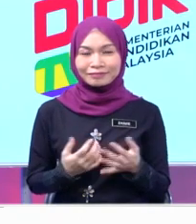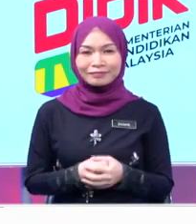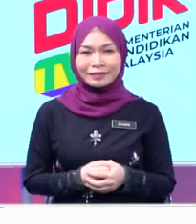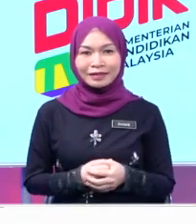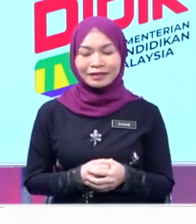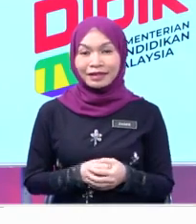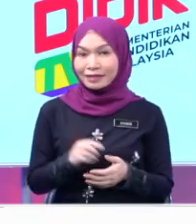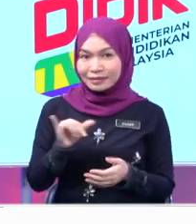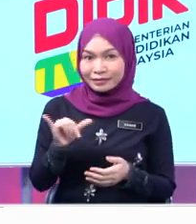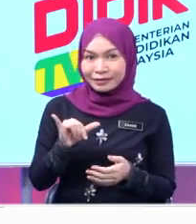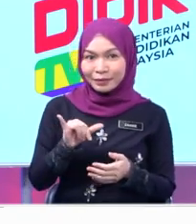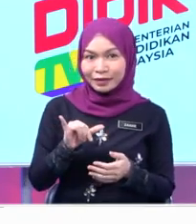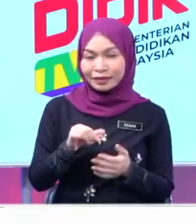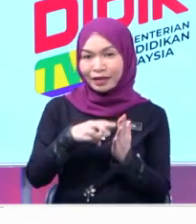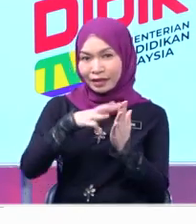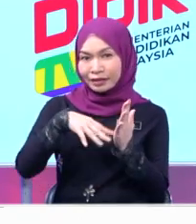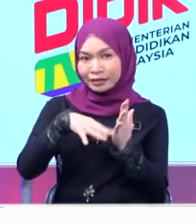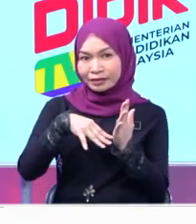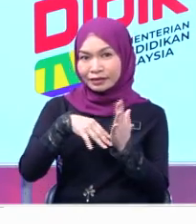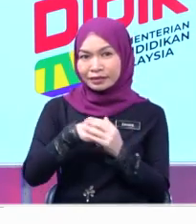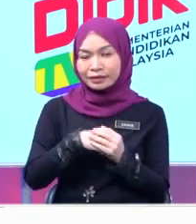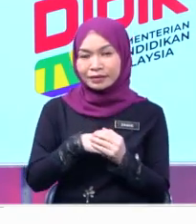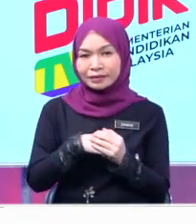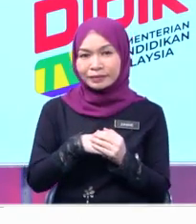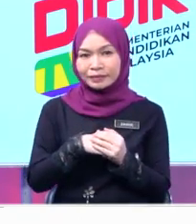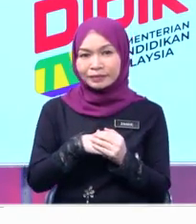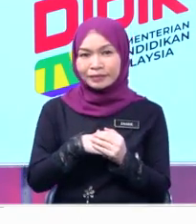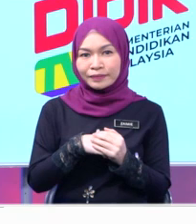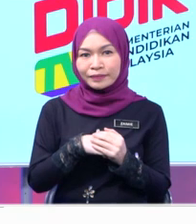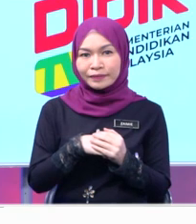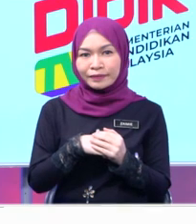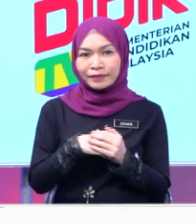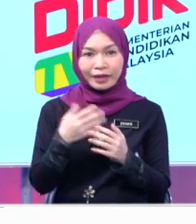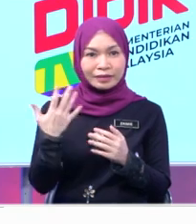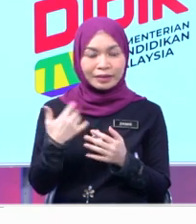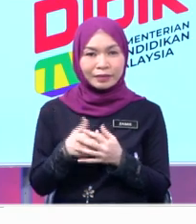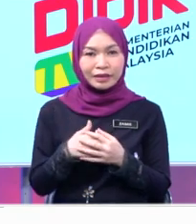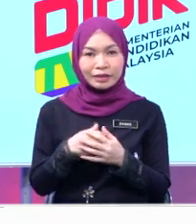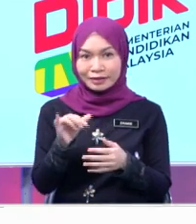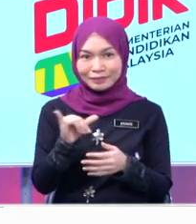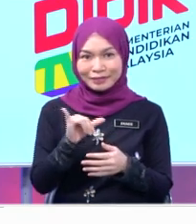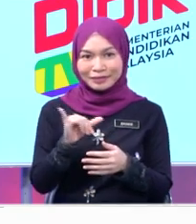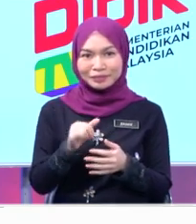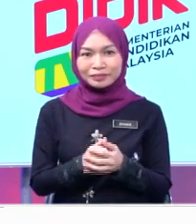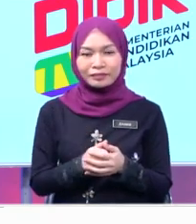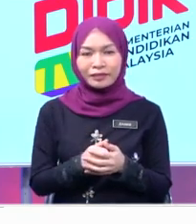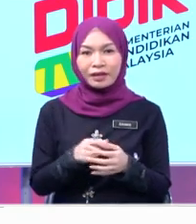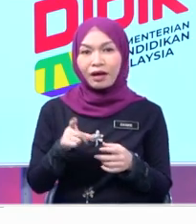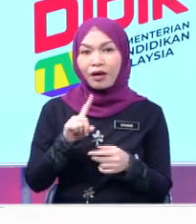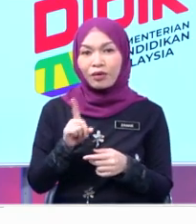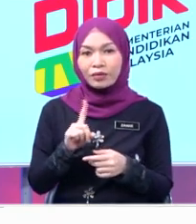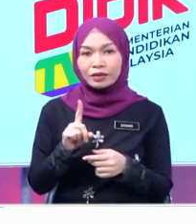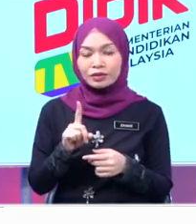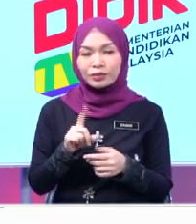essay question just now. All right. And you decide which one successfully introduces